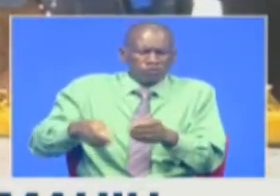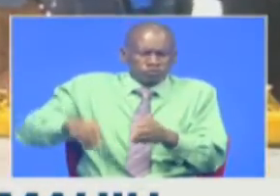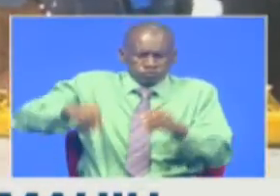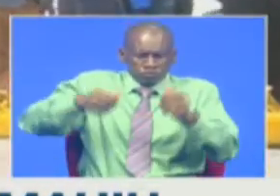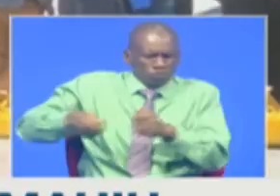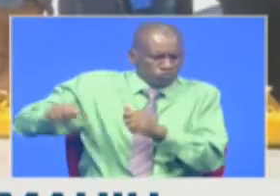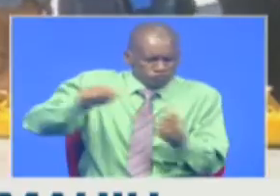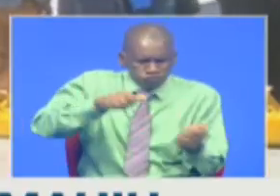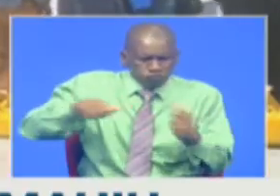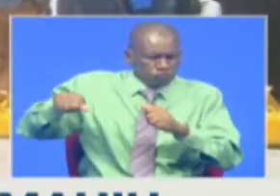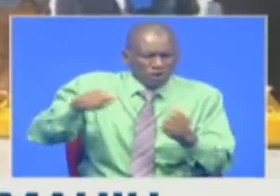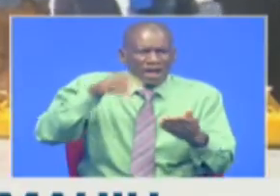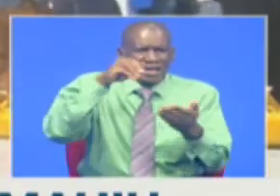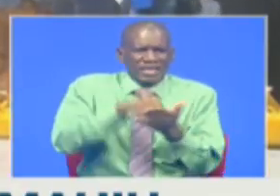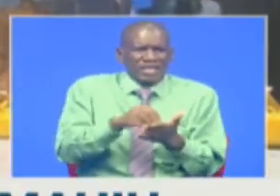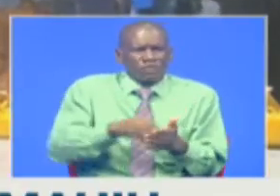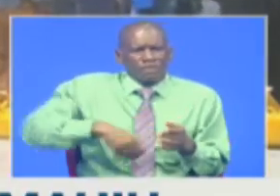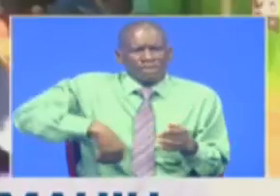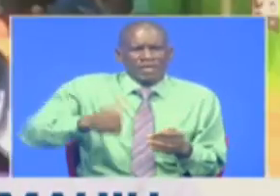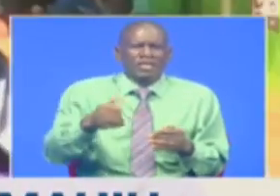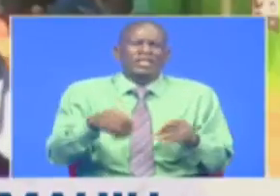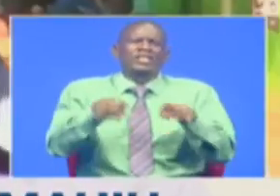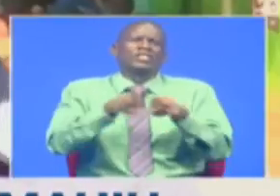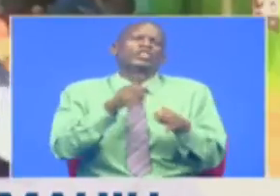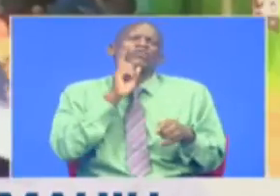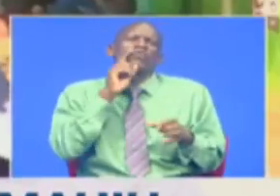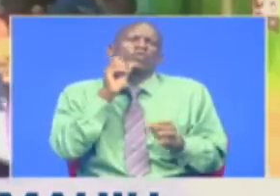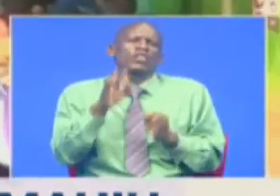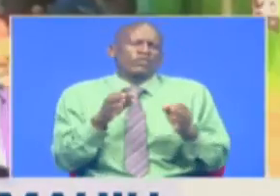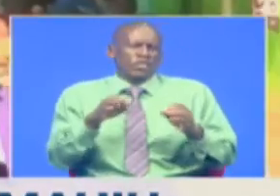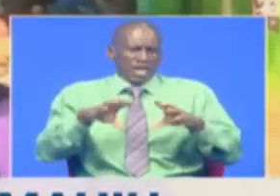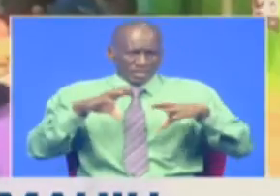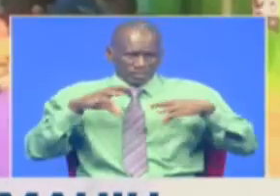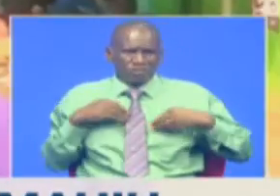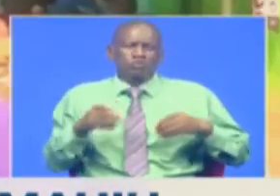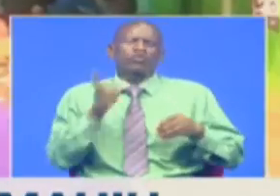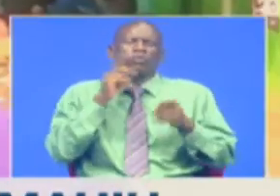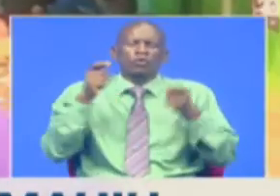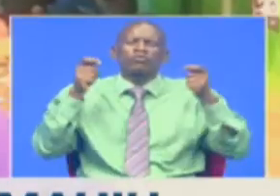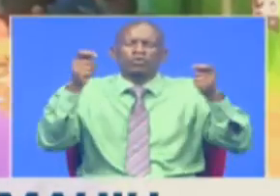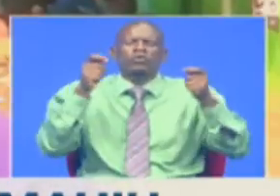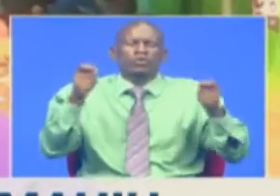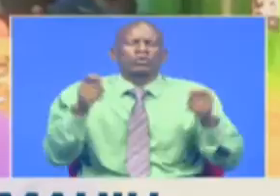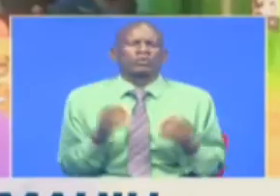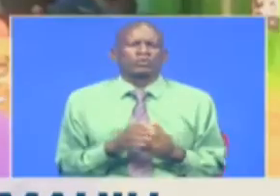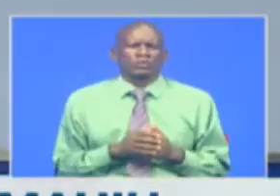mara ngapi? Mara mbili ndio tumeanza. Hata kesho wasiposikia, hata kesho tuko kwa barabara tutabishana venye wanataka.